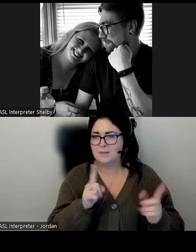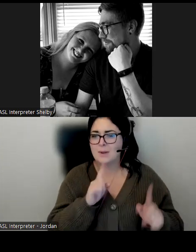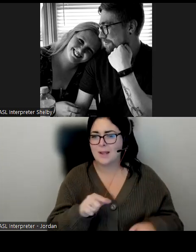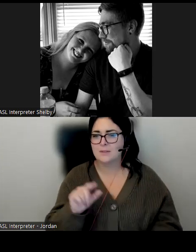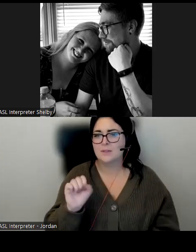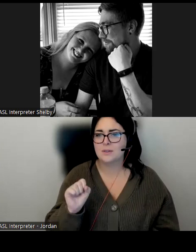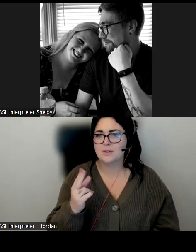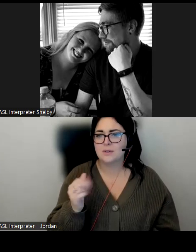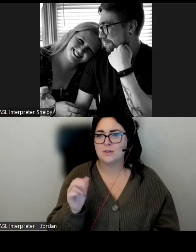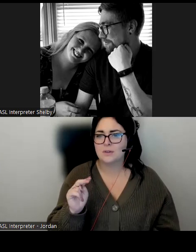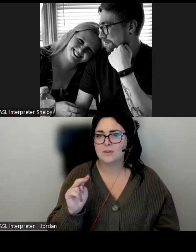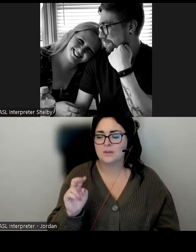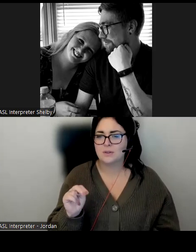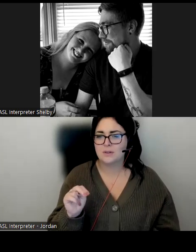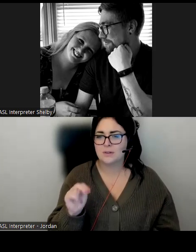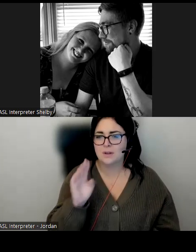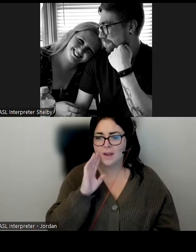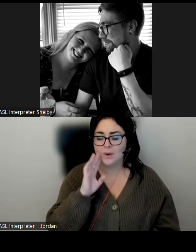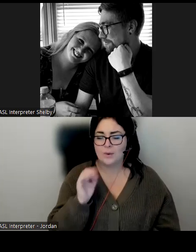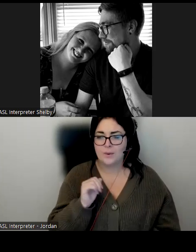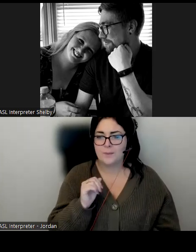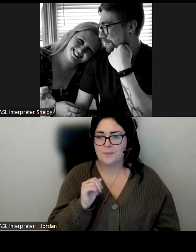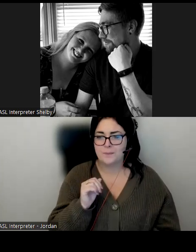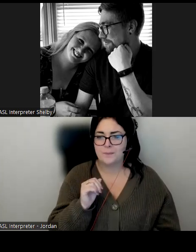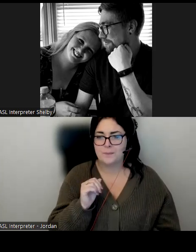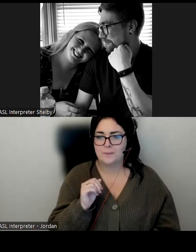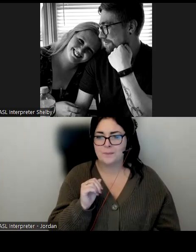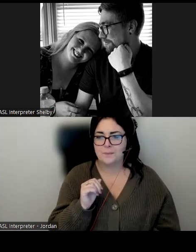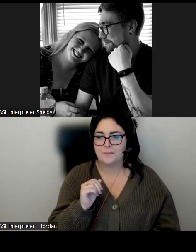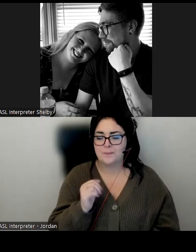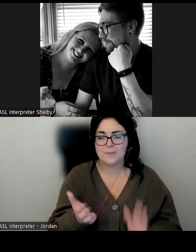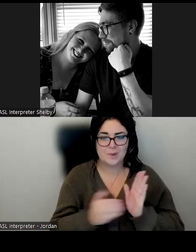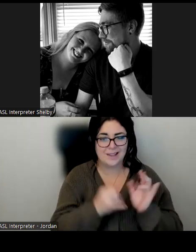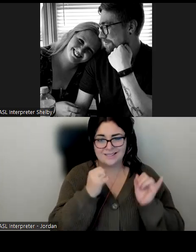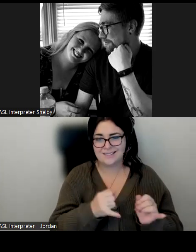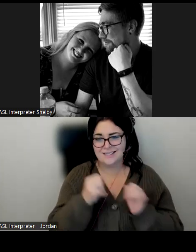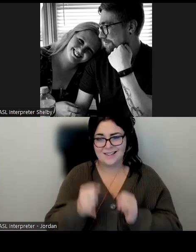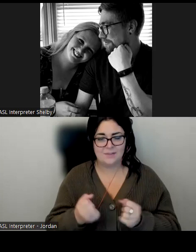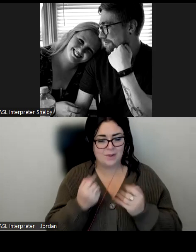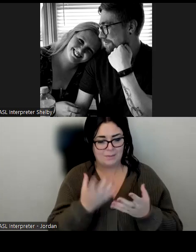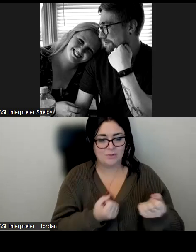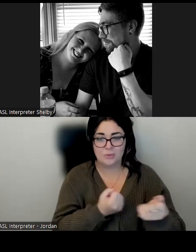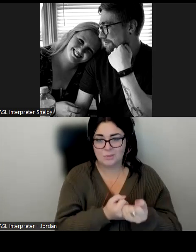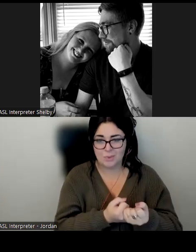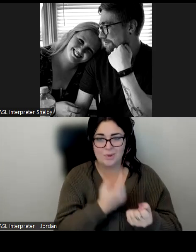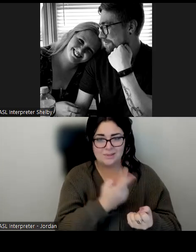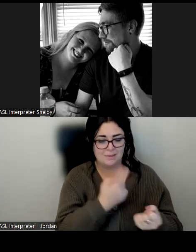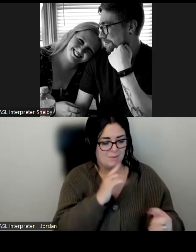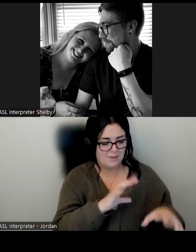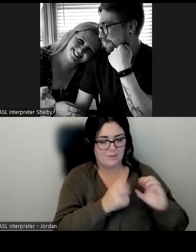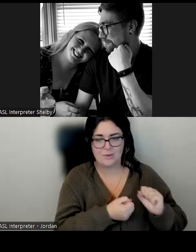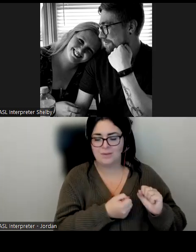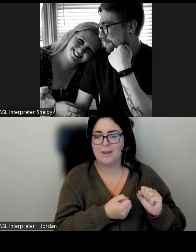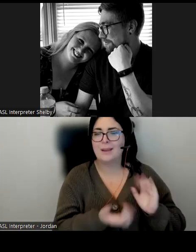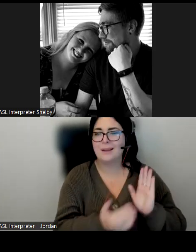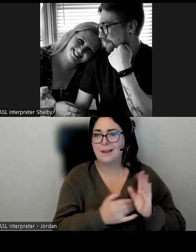so, I think that for first and foremost, that really is individual, how much you can support someone. We all have to have boundaries